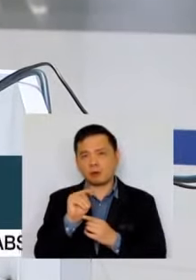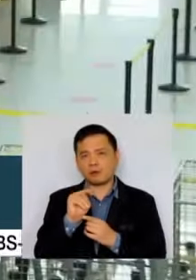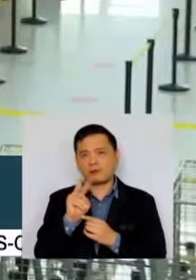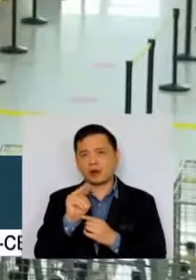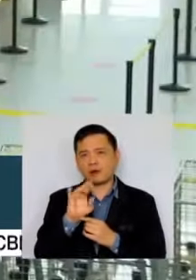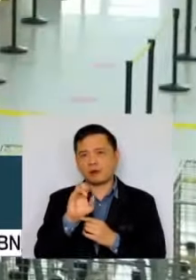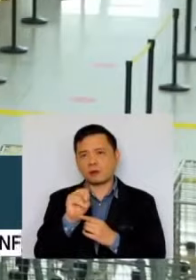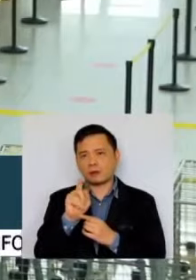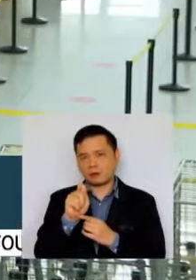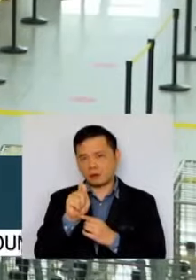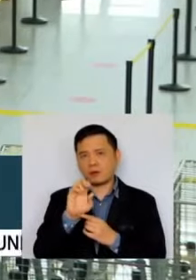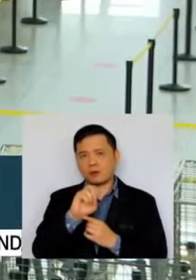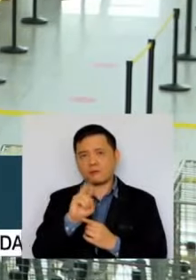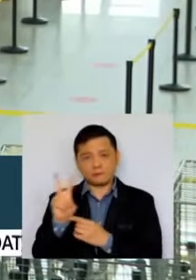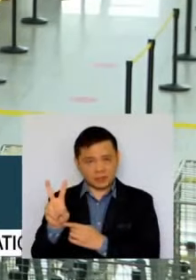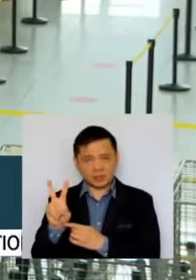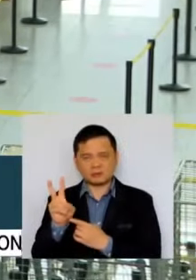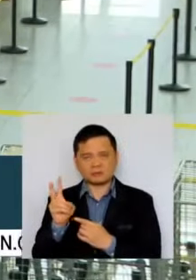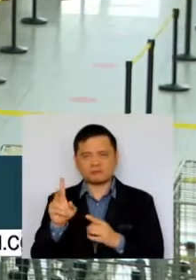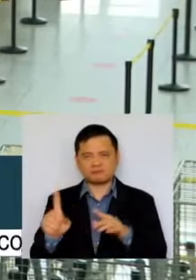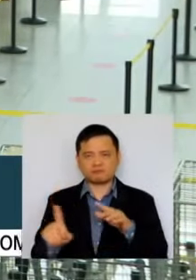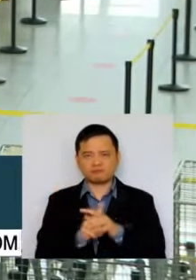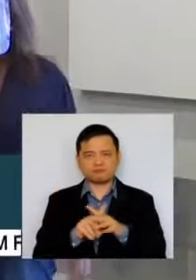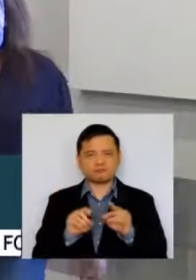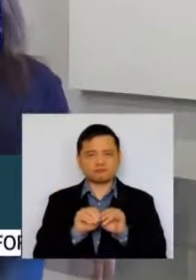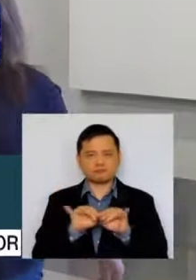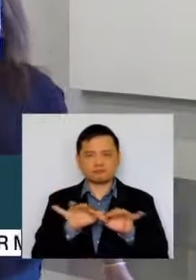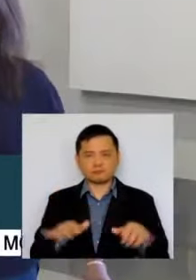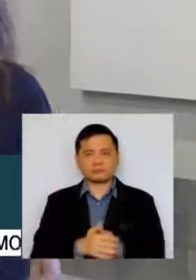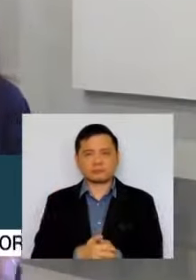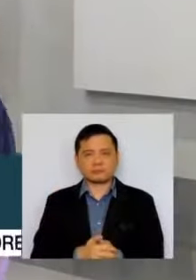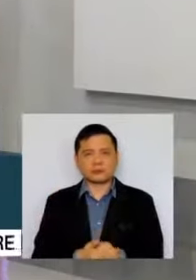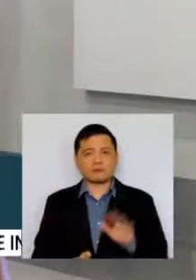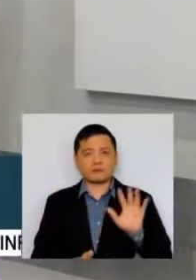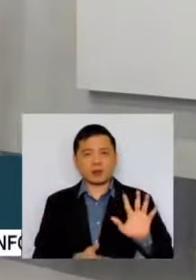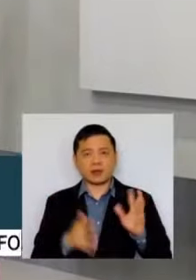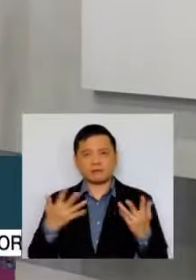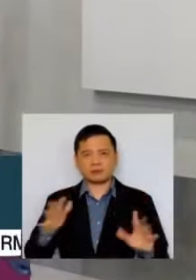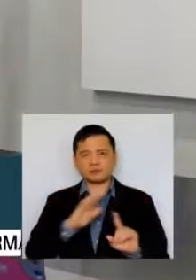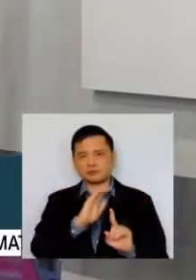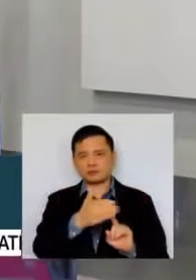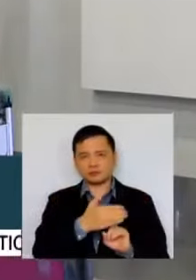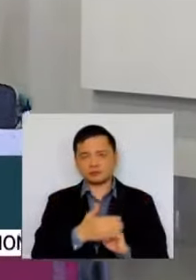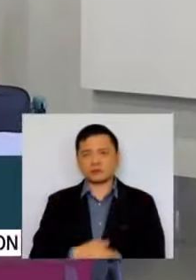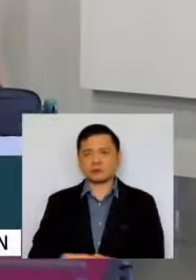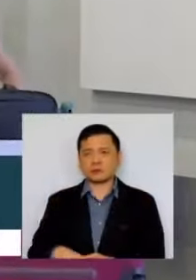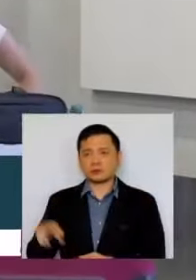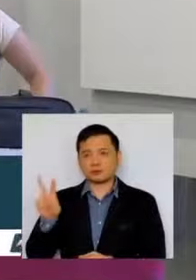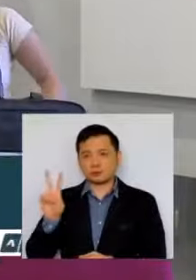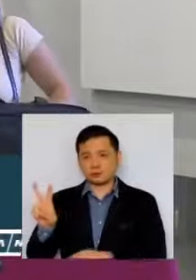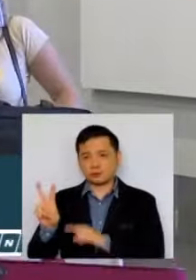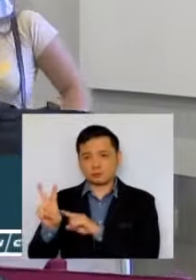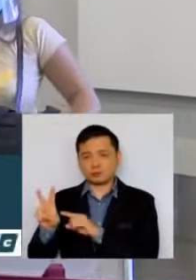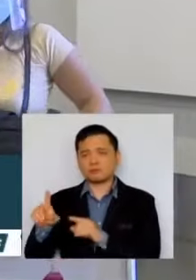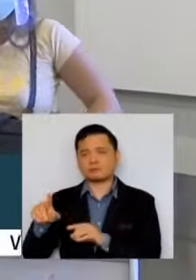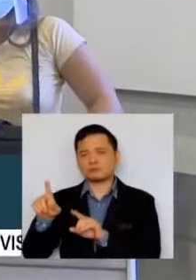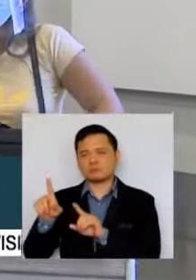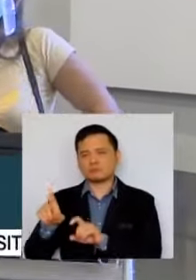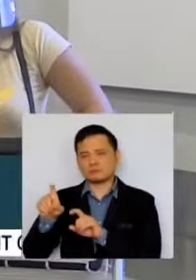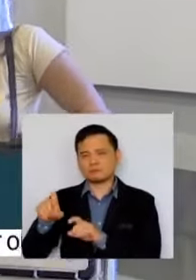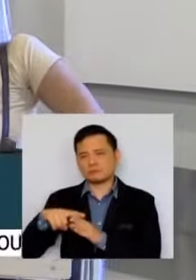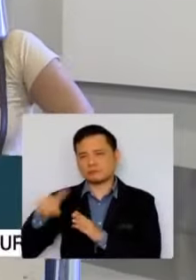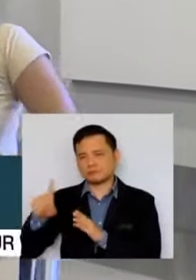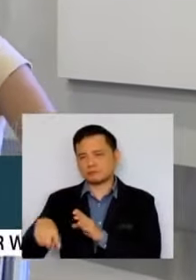in quarantine. Two have tested negative while the others are waiting their results. One of the travelers was located last